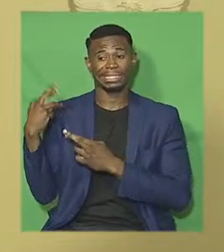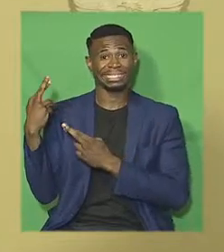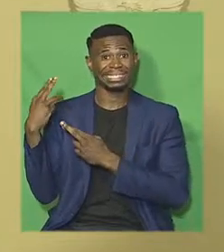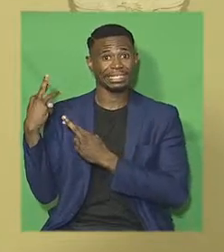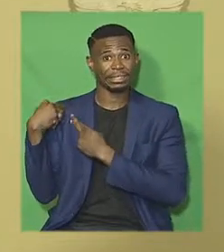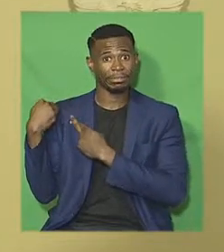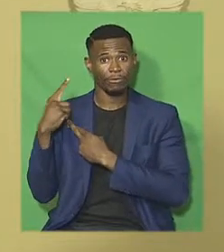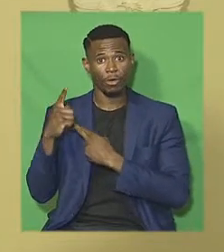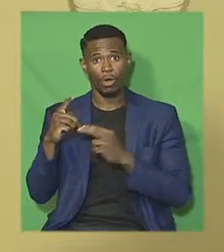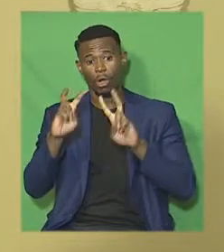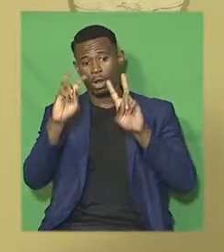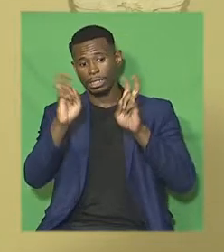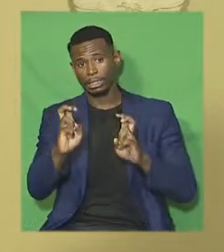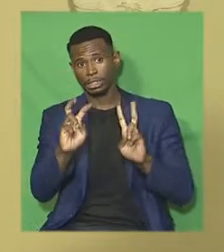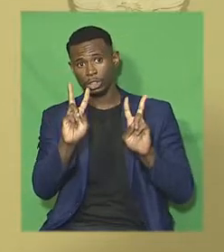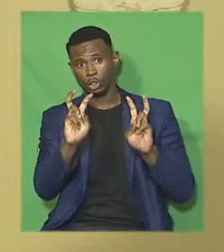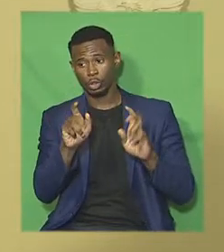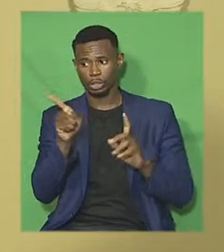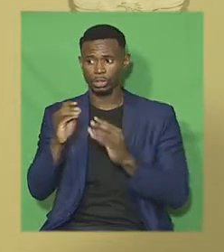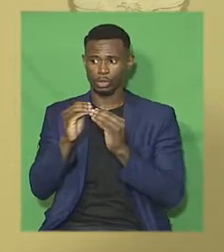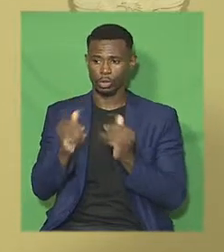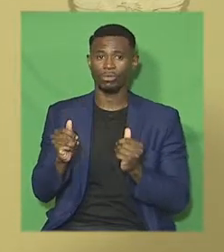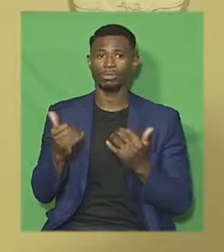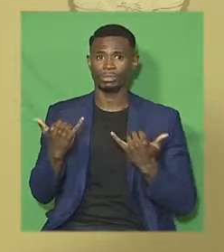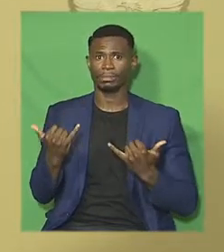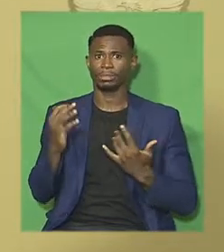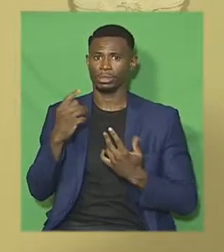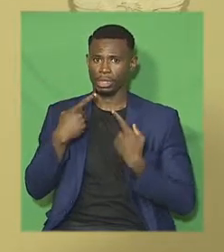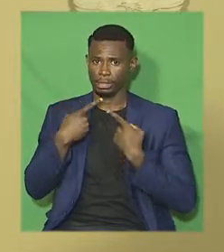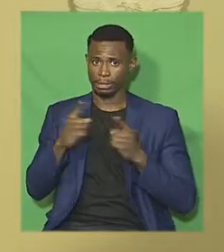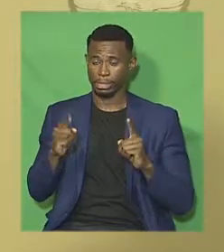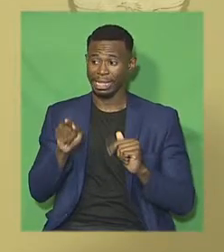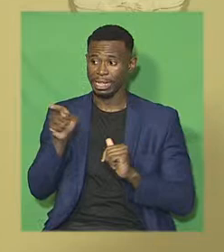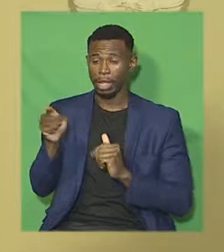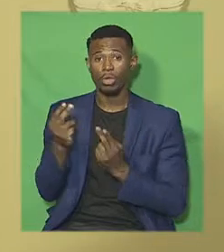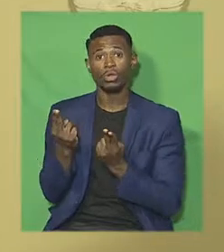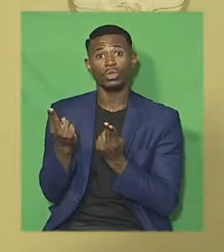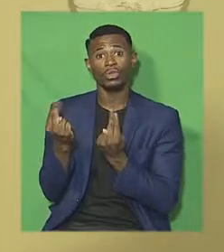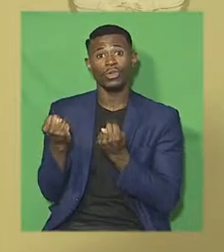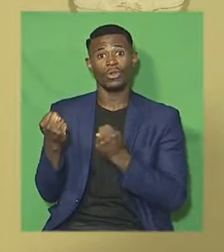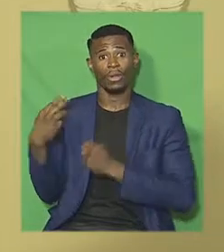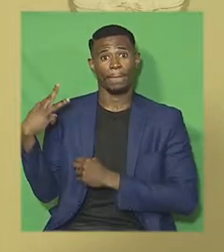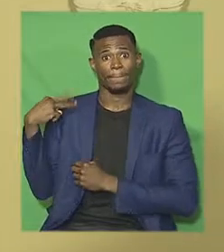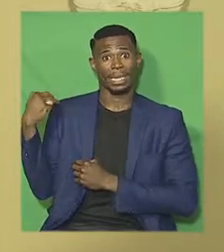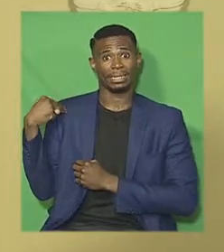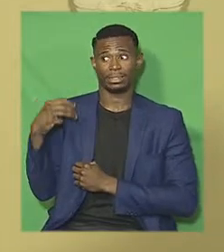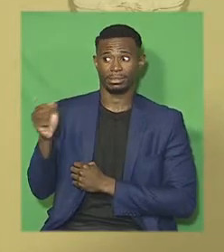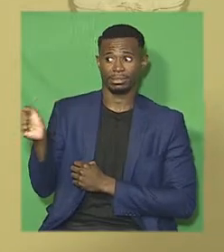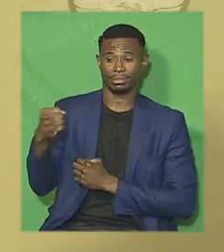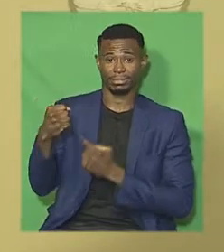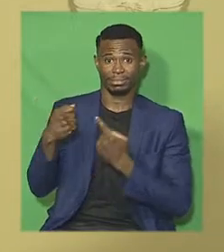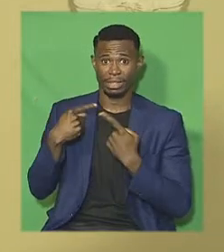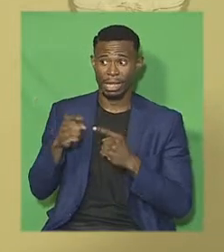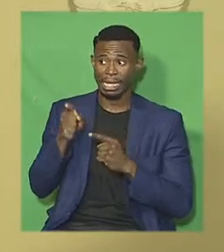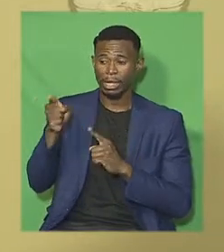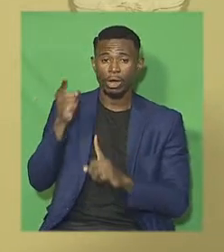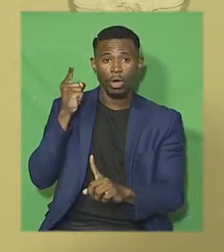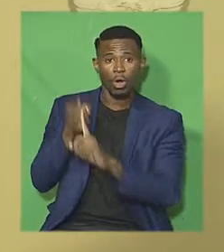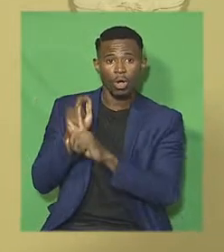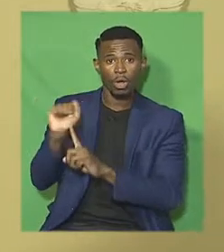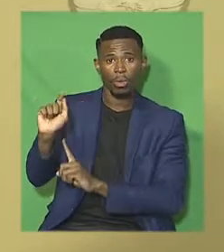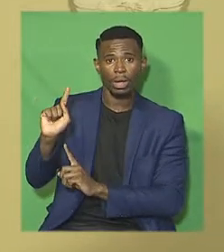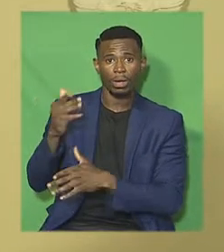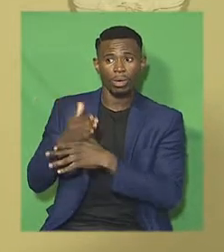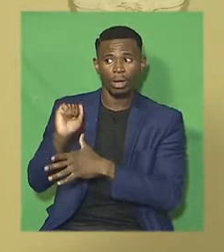crisis. The primary task of the new minister will be to significantly reduce the severity